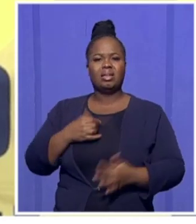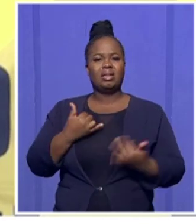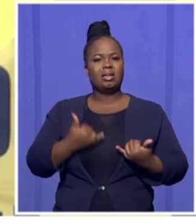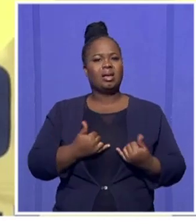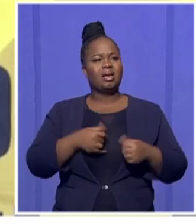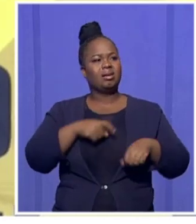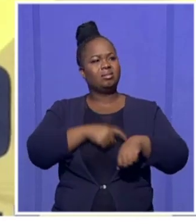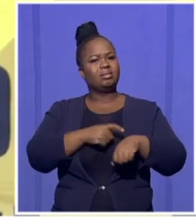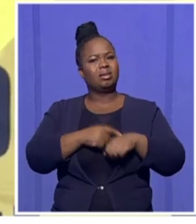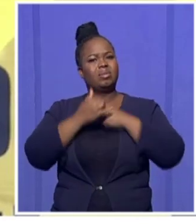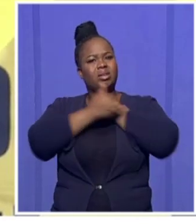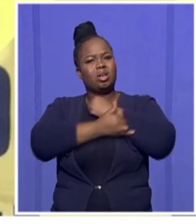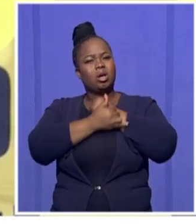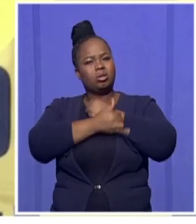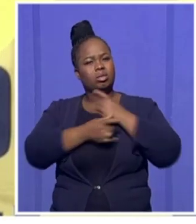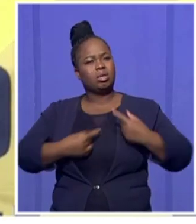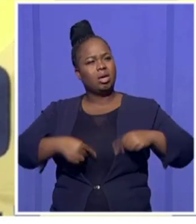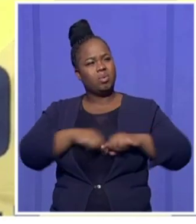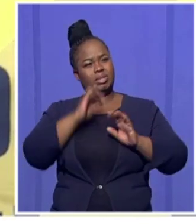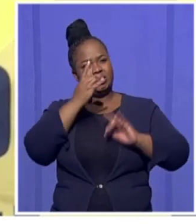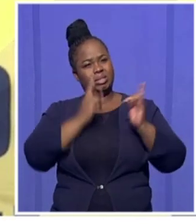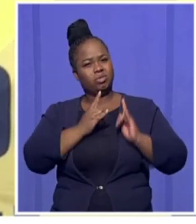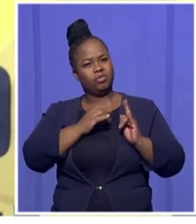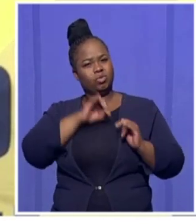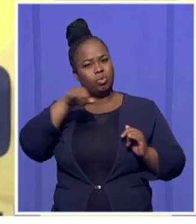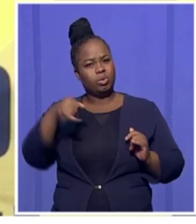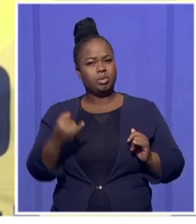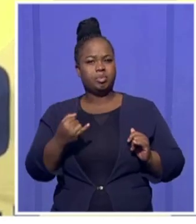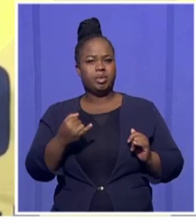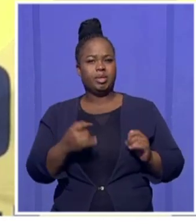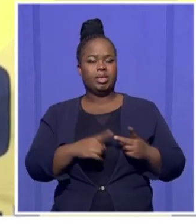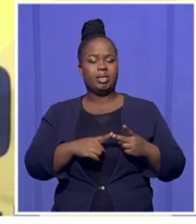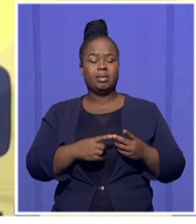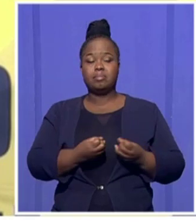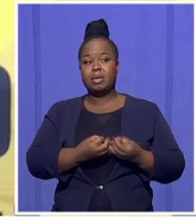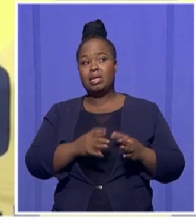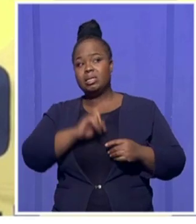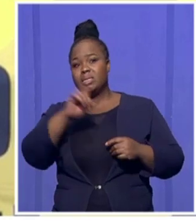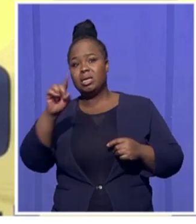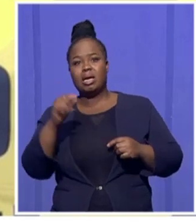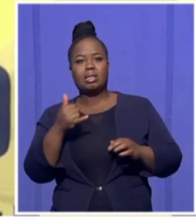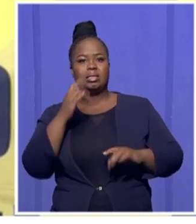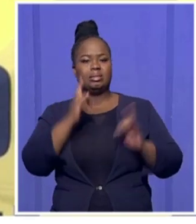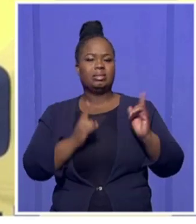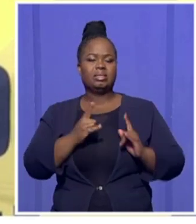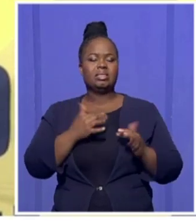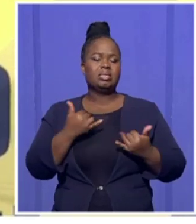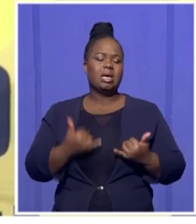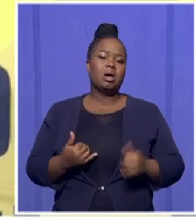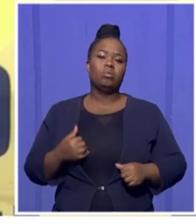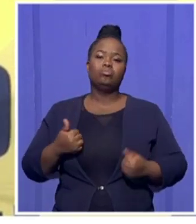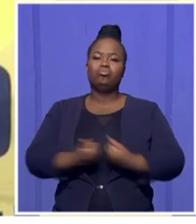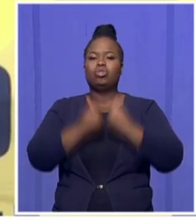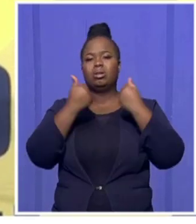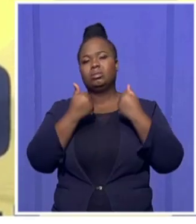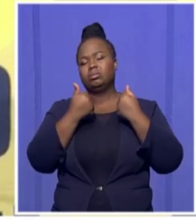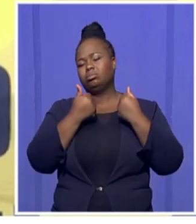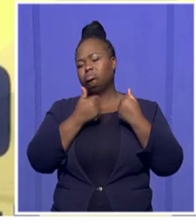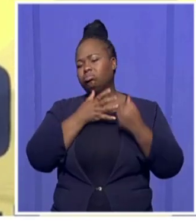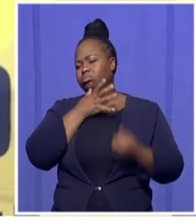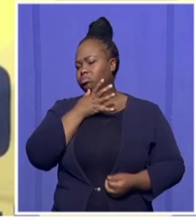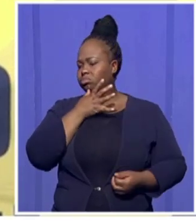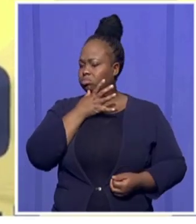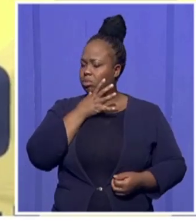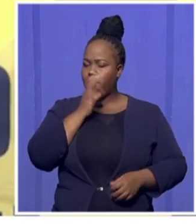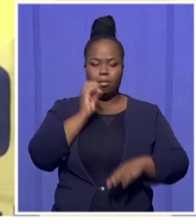country and our city, the city of Johannesburg and many other cities, are grappling with major